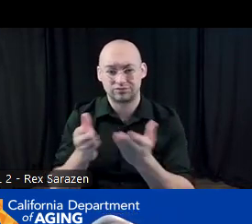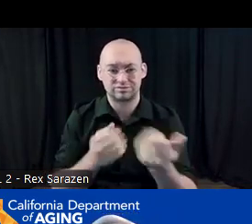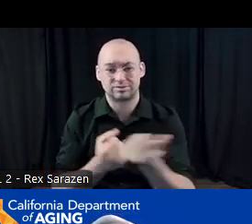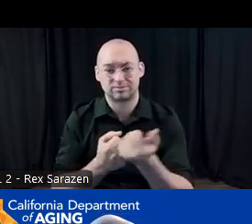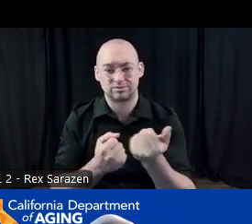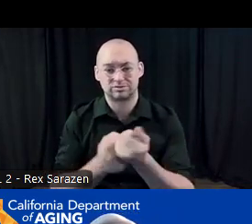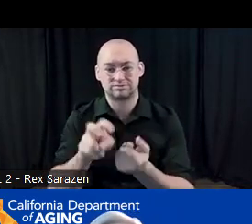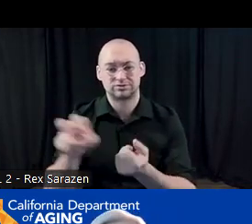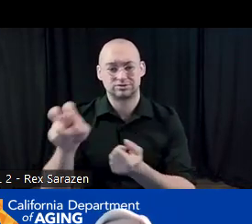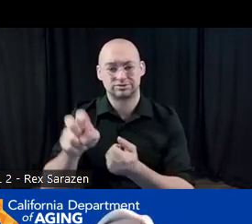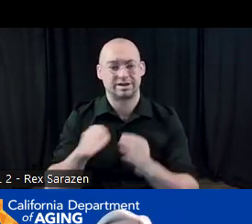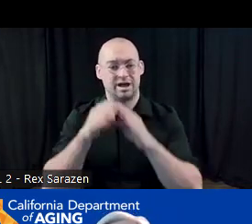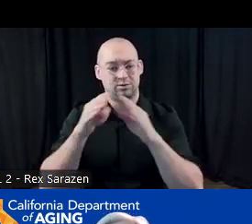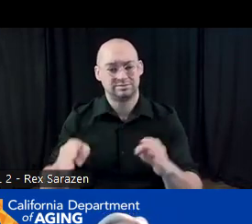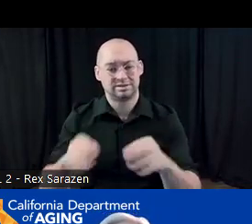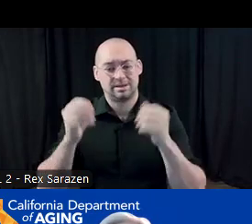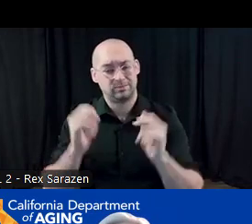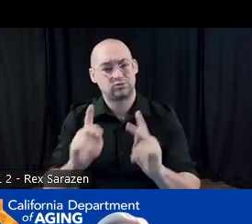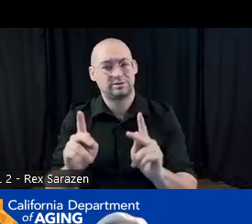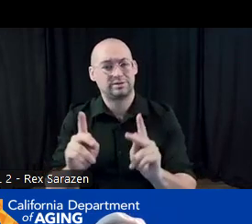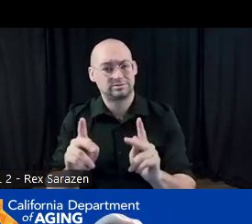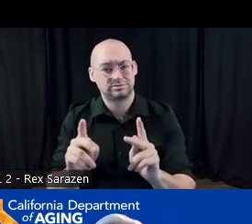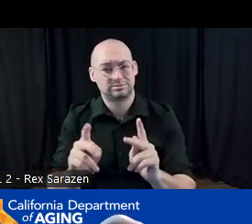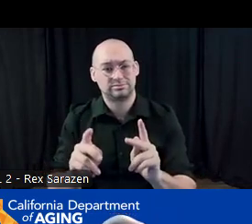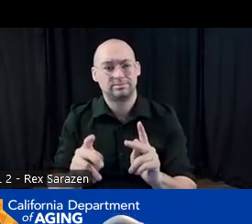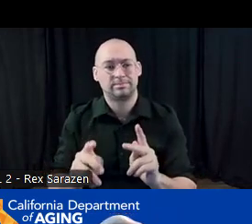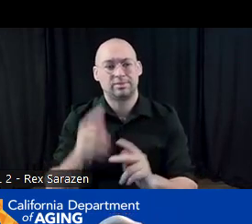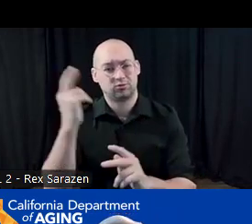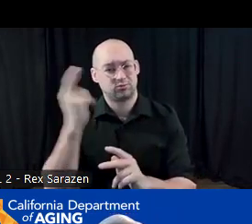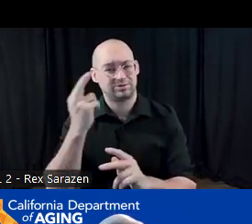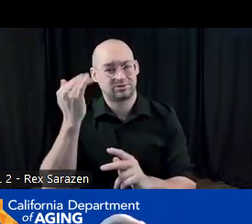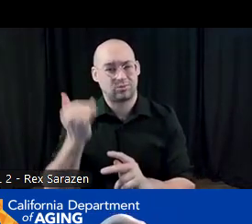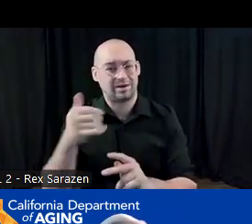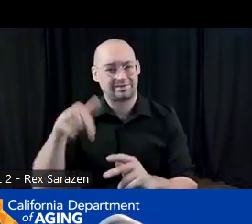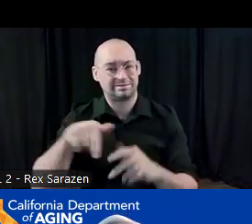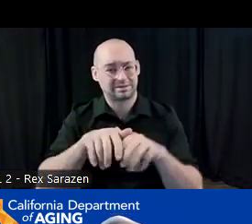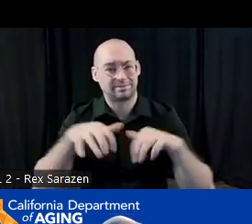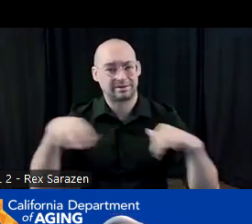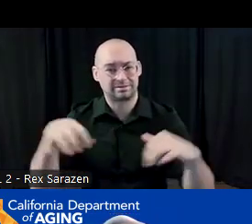and employment opportunities. This is the purpose of this committee. Next slide.